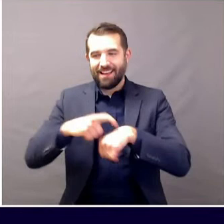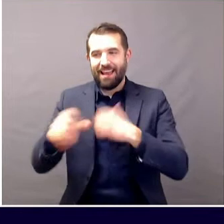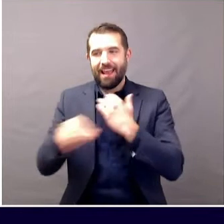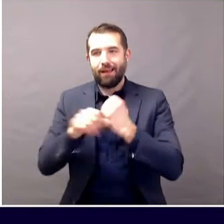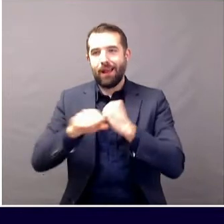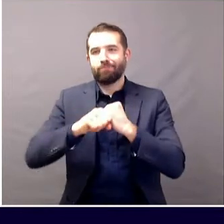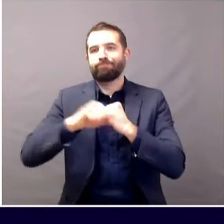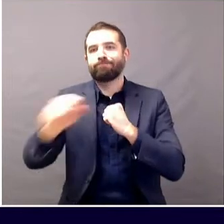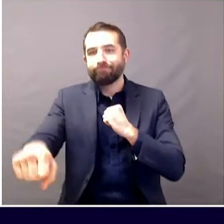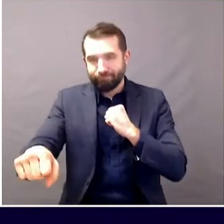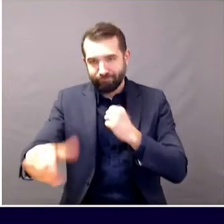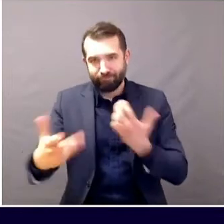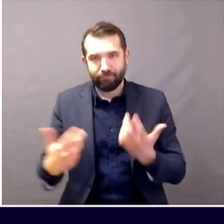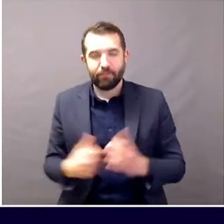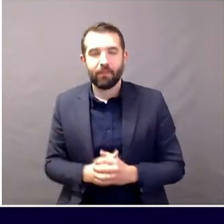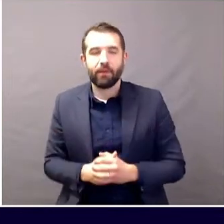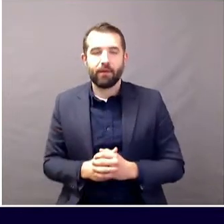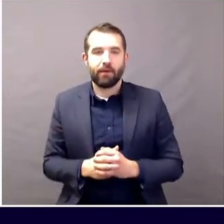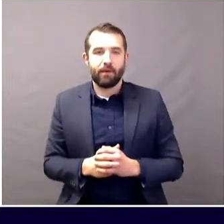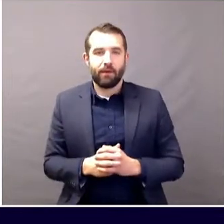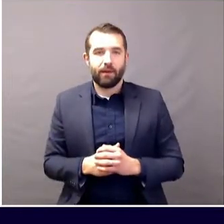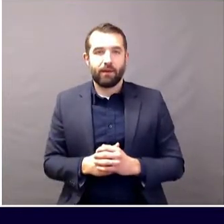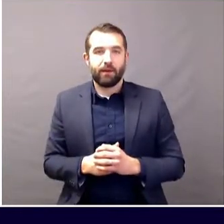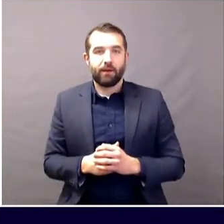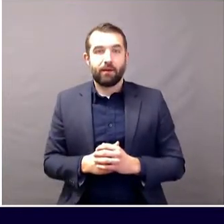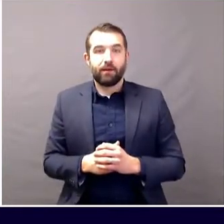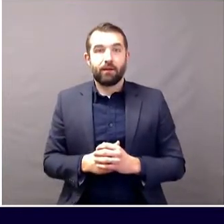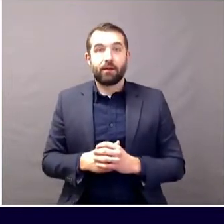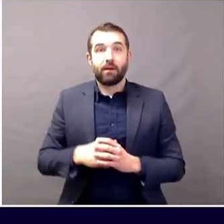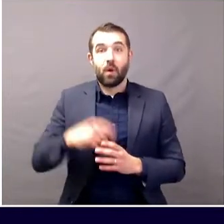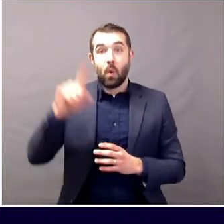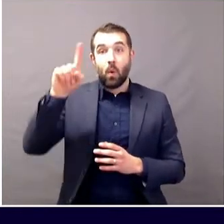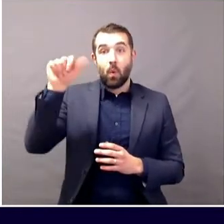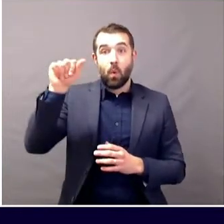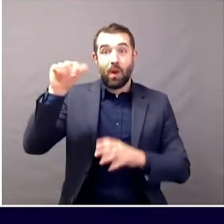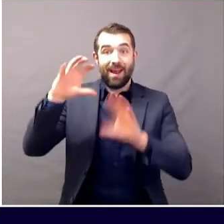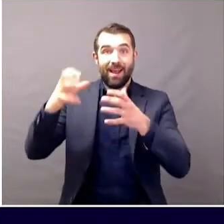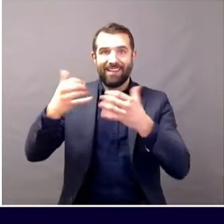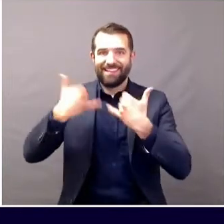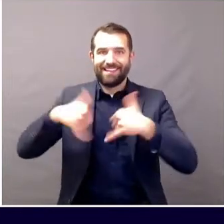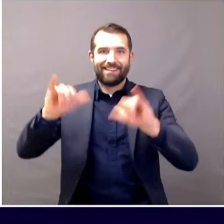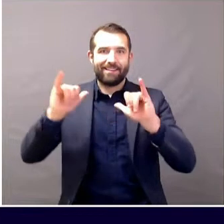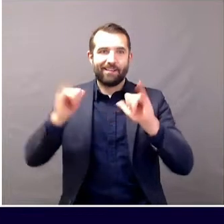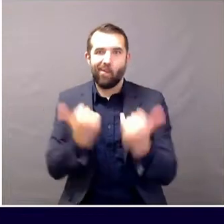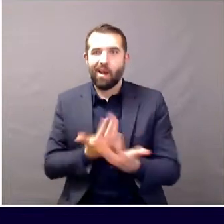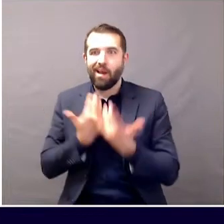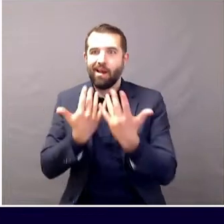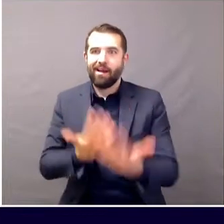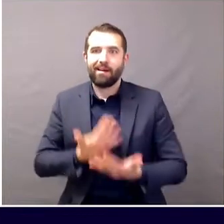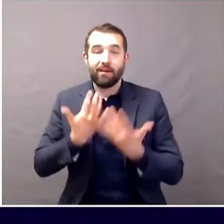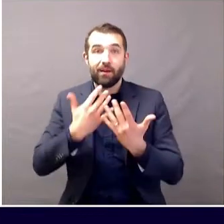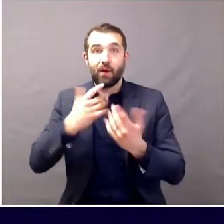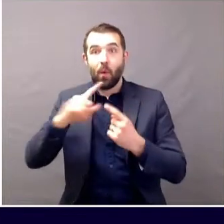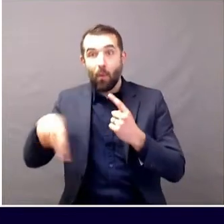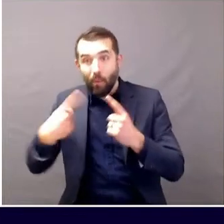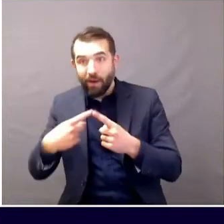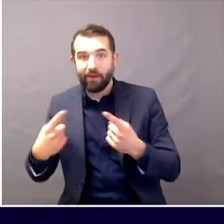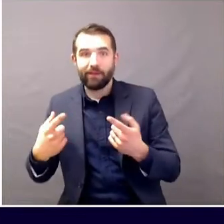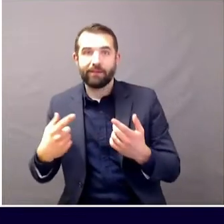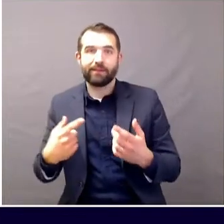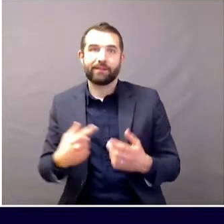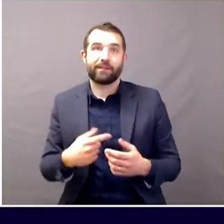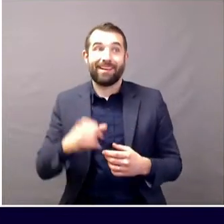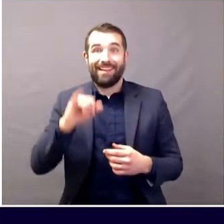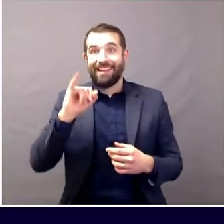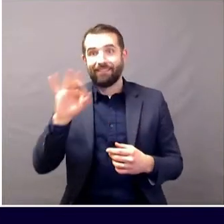individuals will get vaccinated who are part of 1A is just that. It is a question of when and not if. We